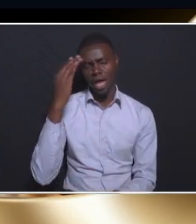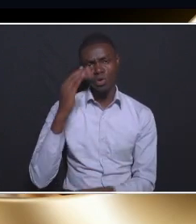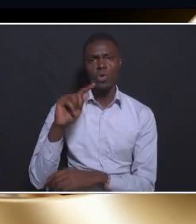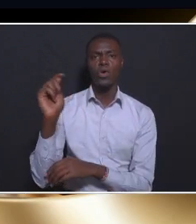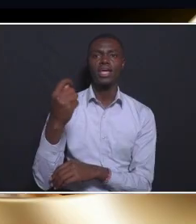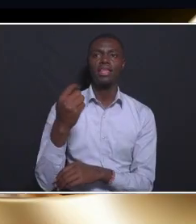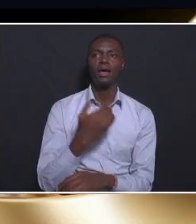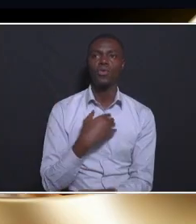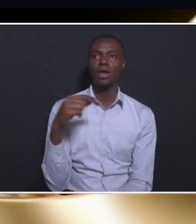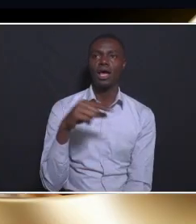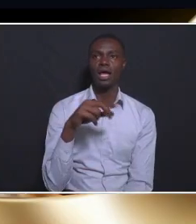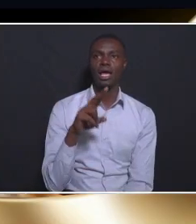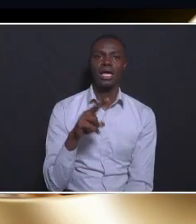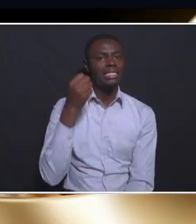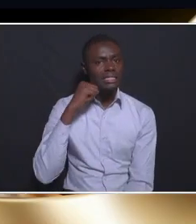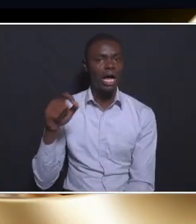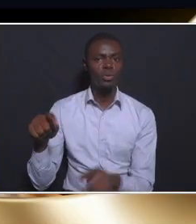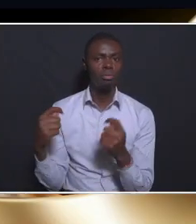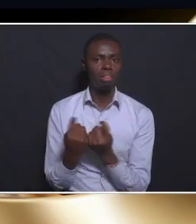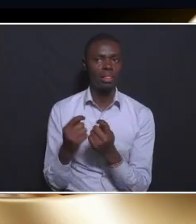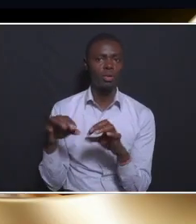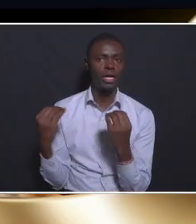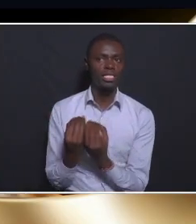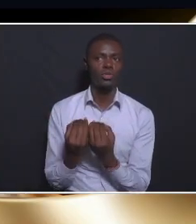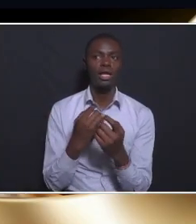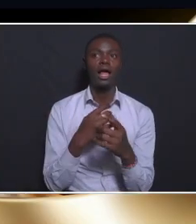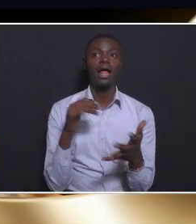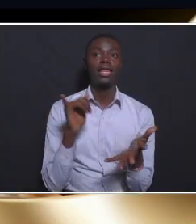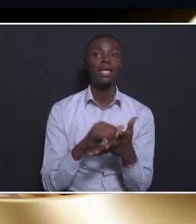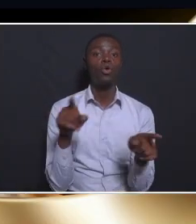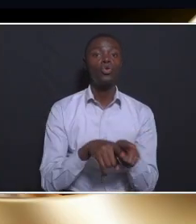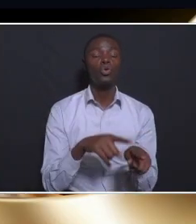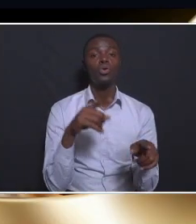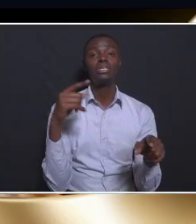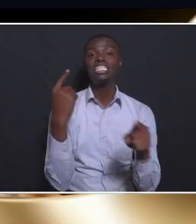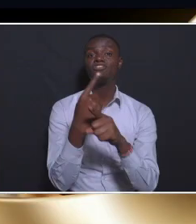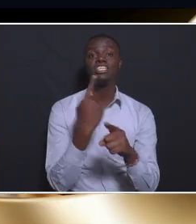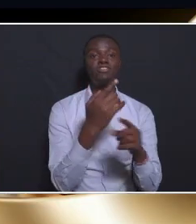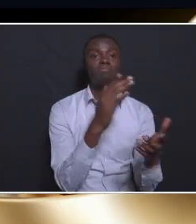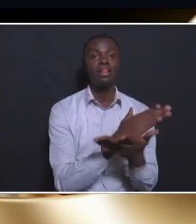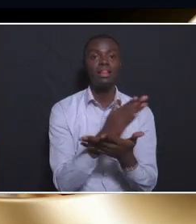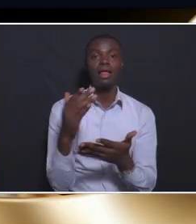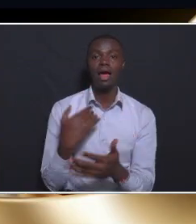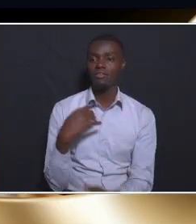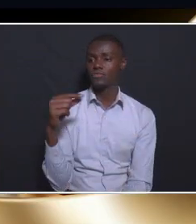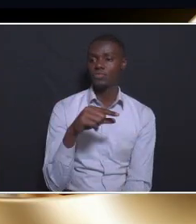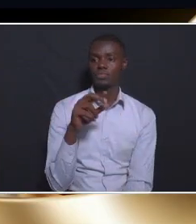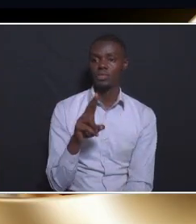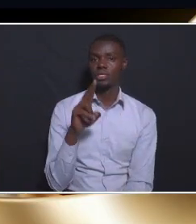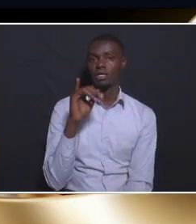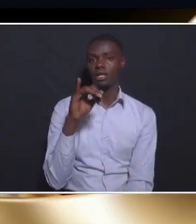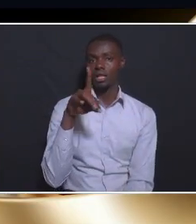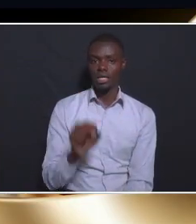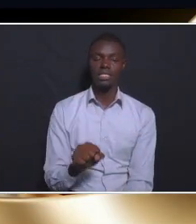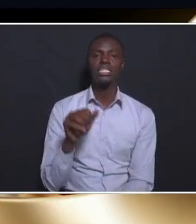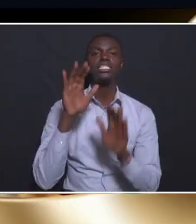there's a sound guild here in Kenya, but also that also other different departments have guilds. It's very important to come